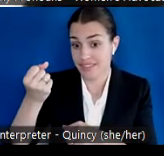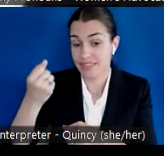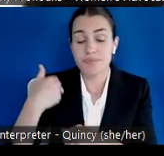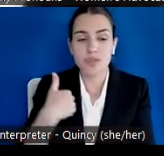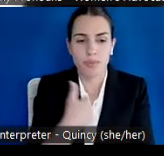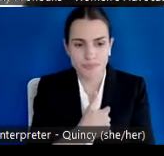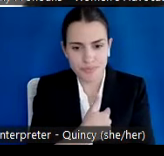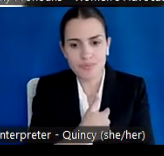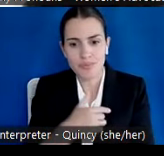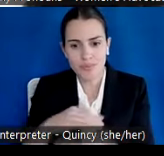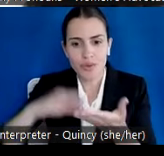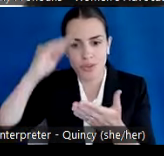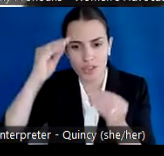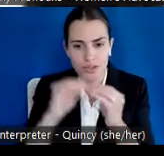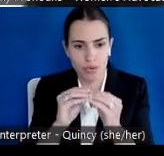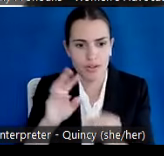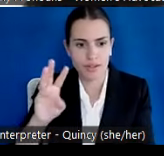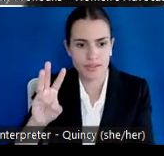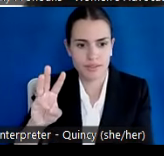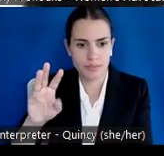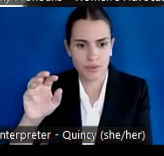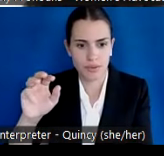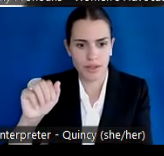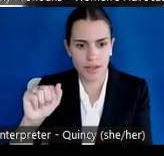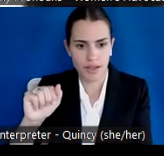organization at wadvocates.org.